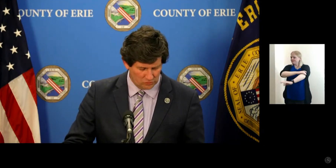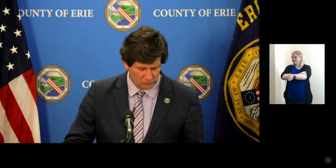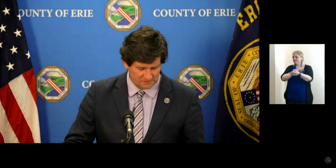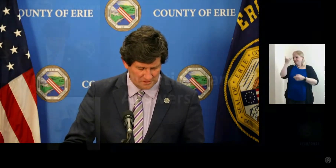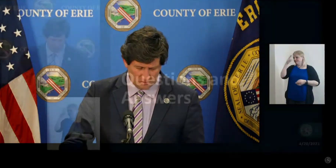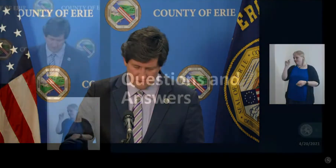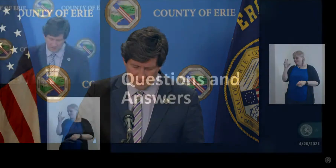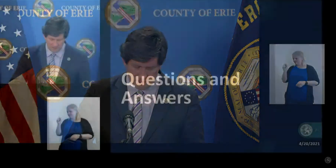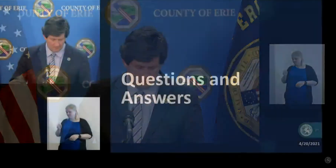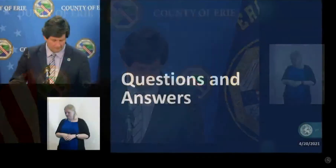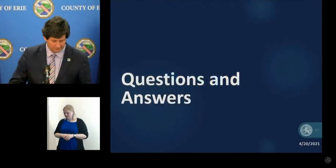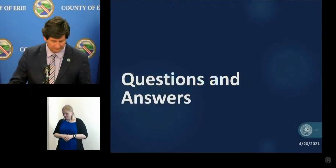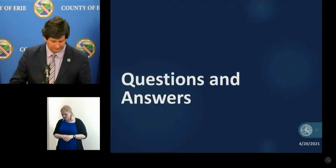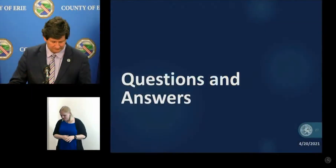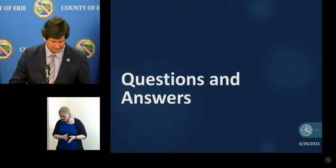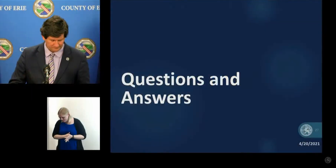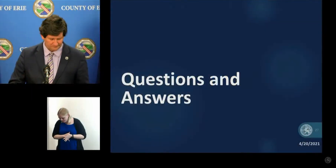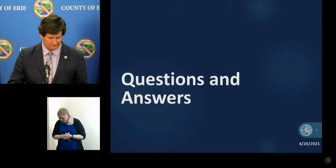Buffalo News, Sandra Tan.